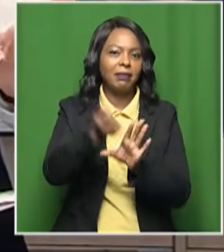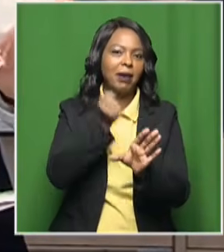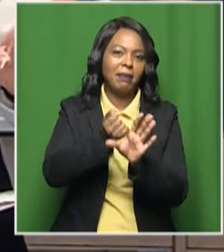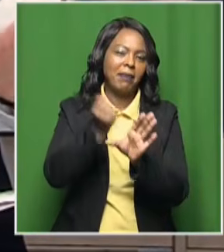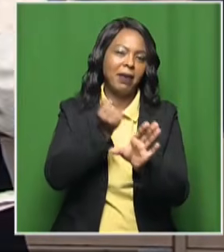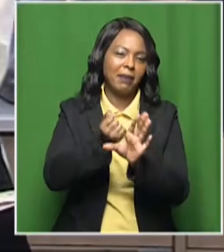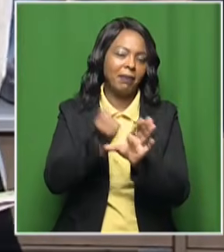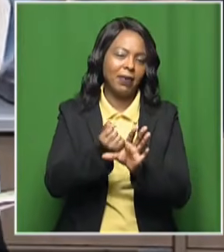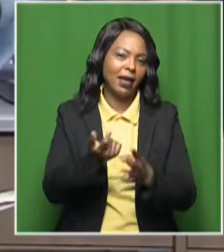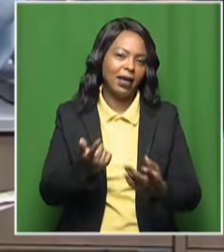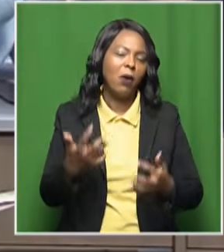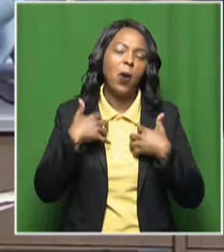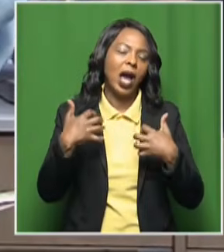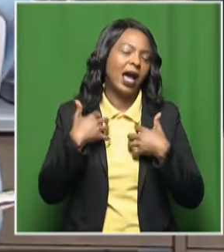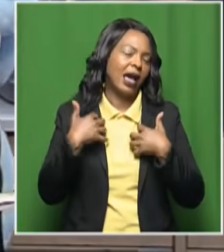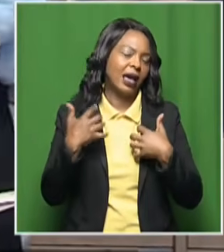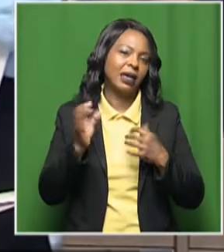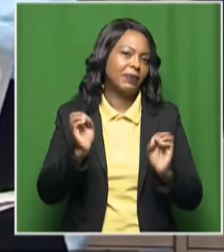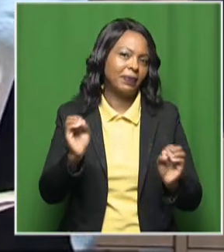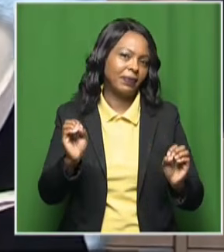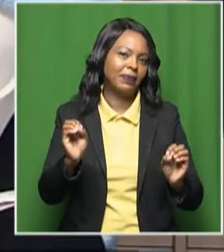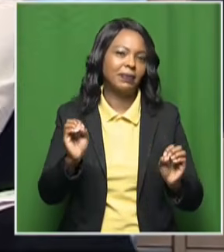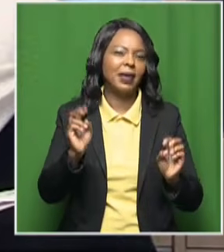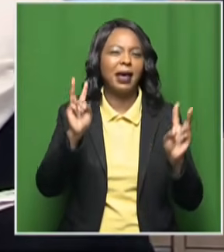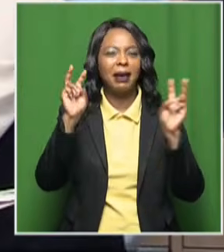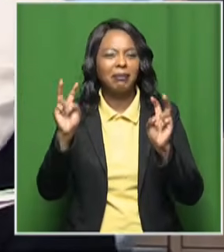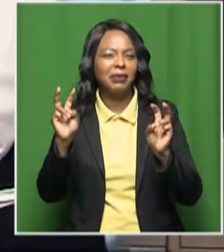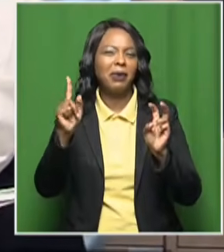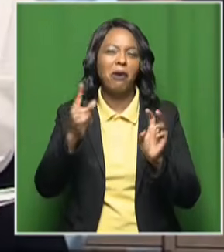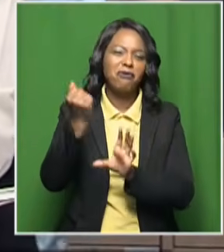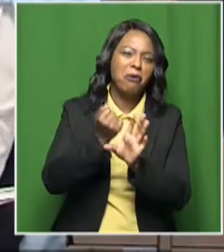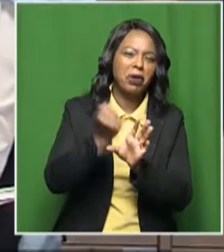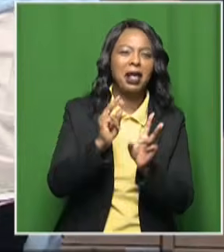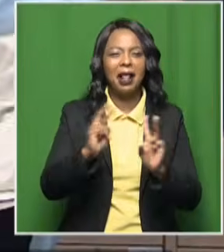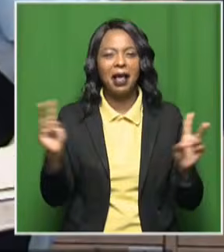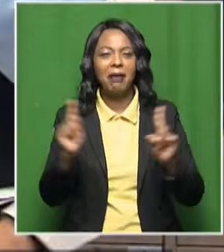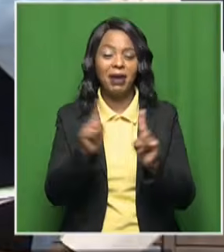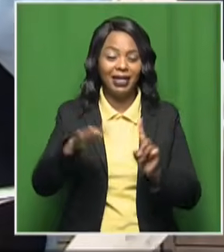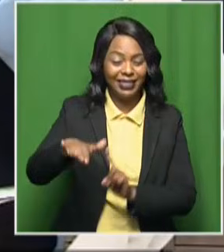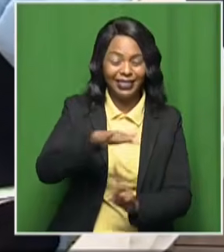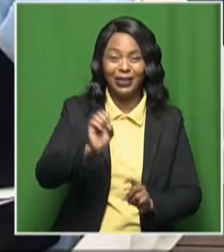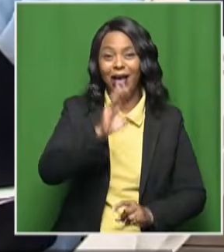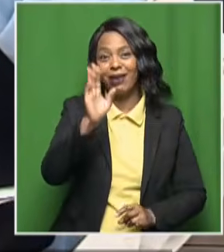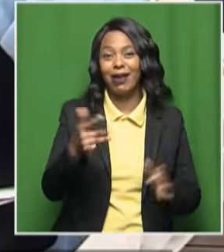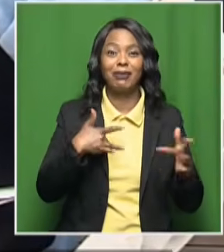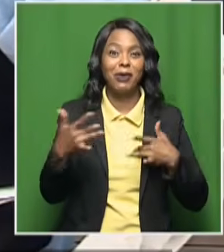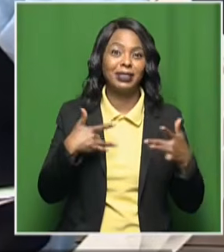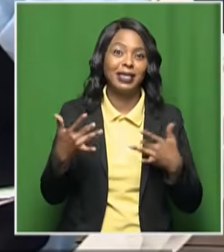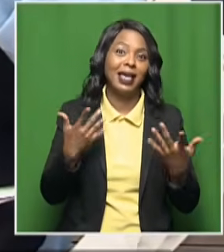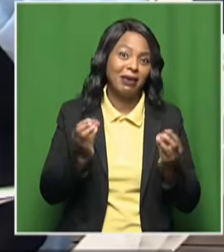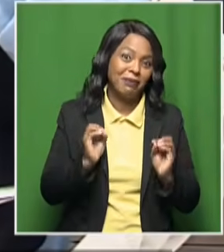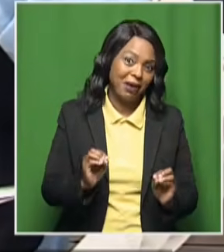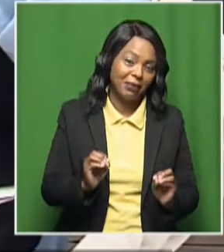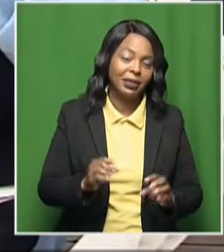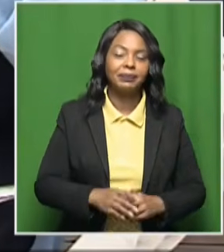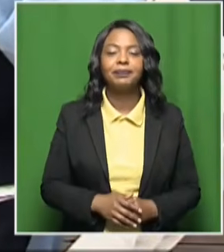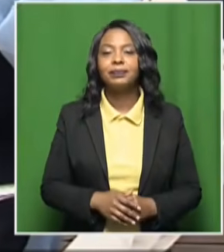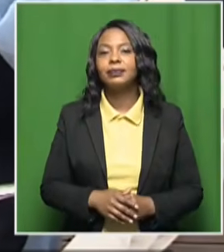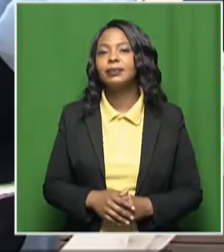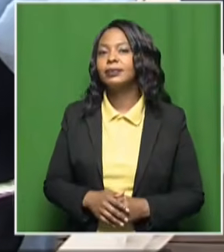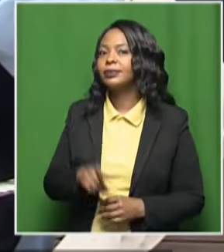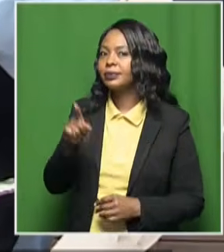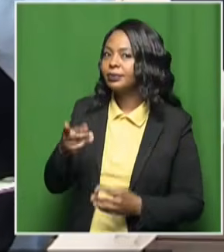else in the world do you worry about these things except for here. But anyway, so what are we doing? What is on the menu? So we've got a savory rice.